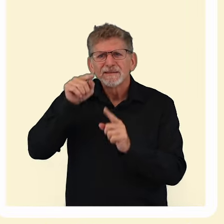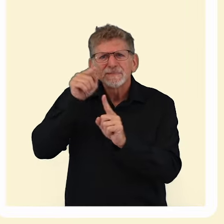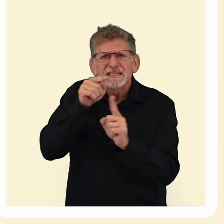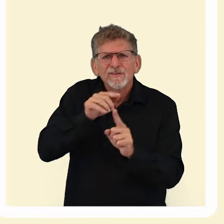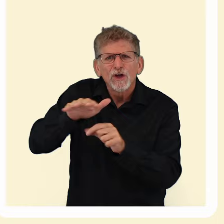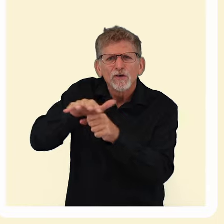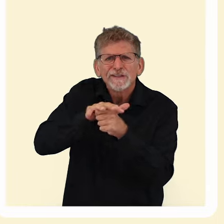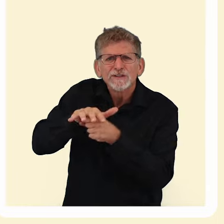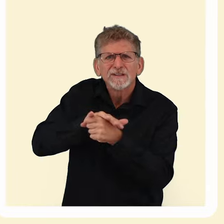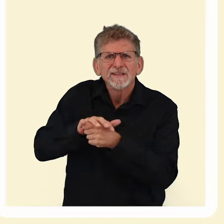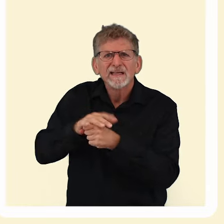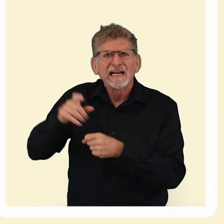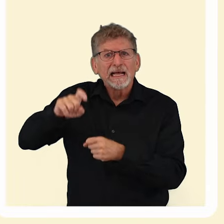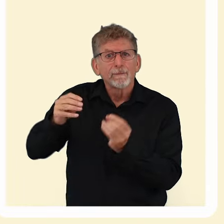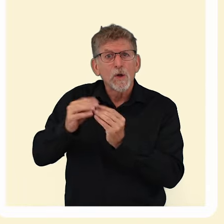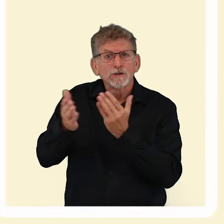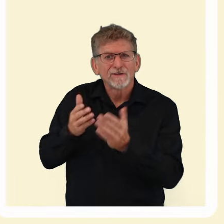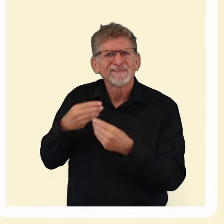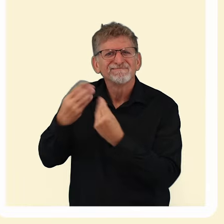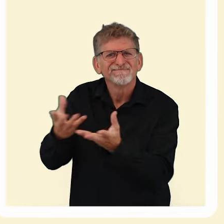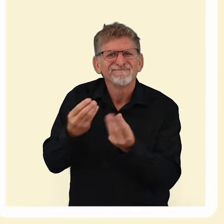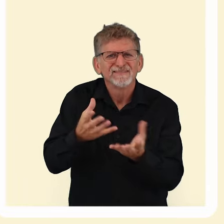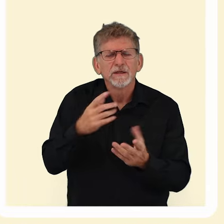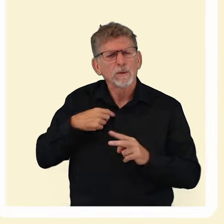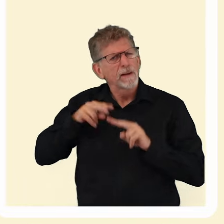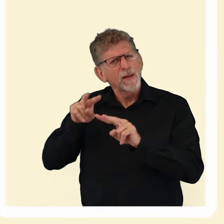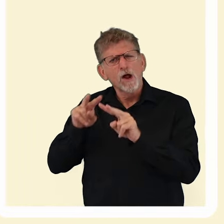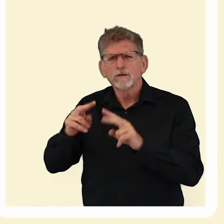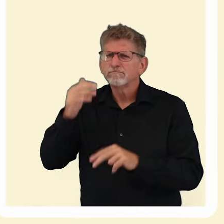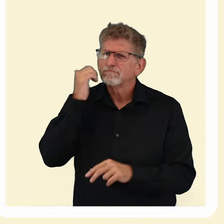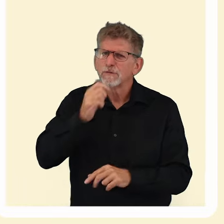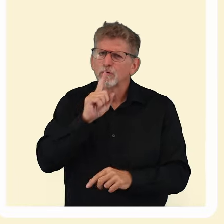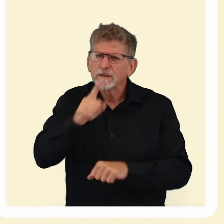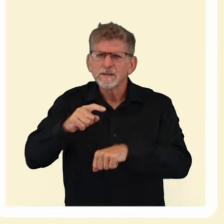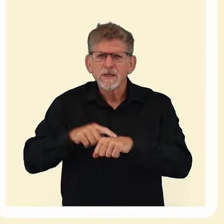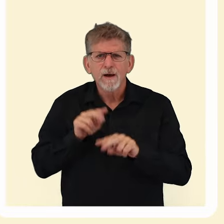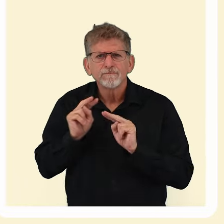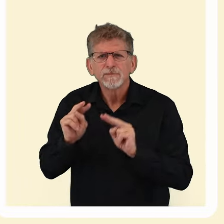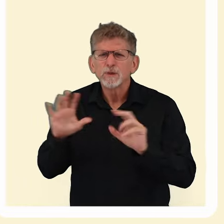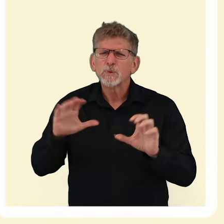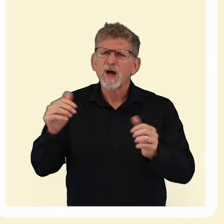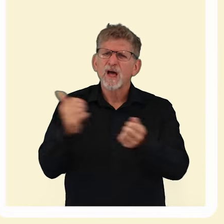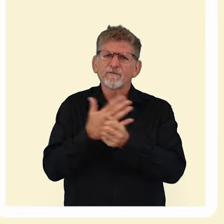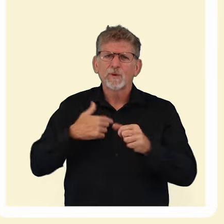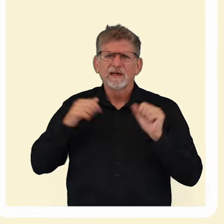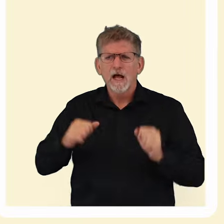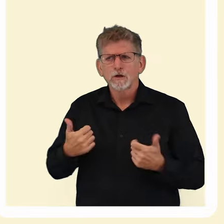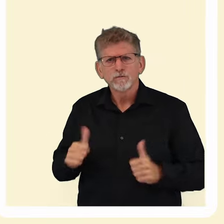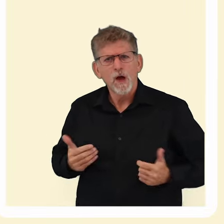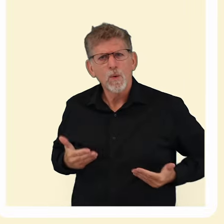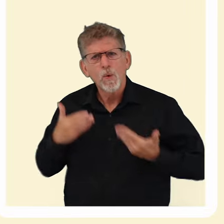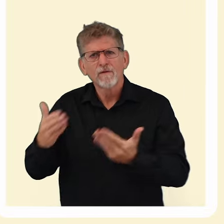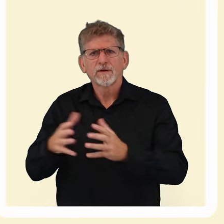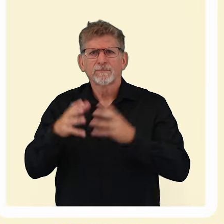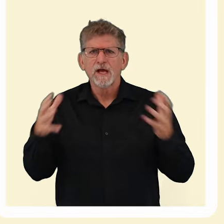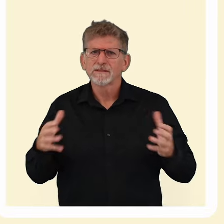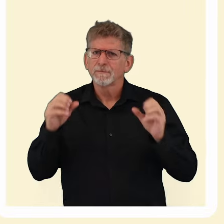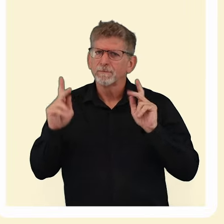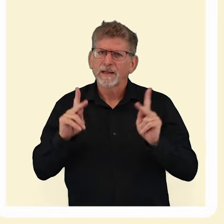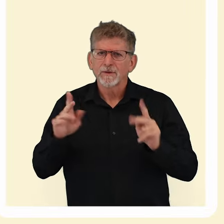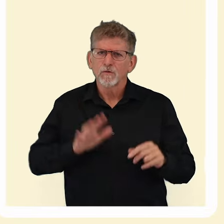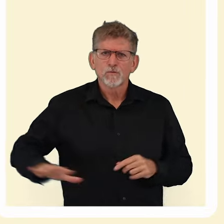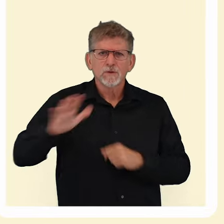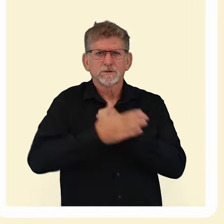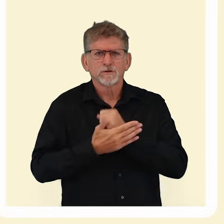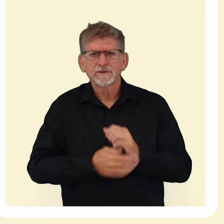we're monitoring in real time. We do everything that we can to offer as much as we can to as many people as we can across the country. All right. One of the